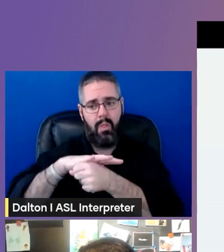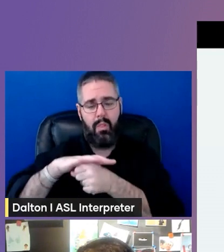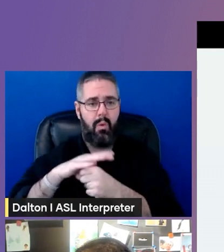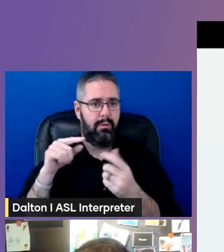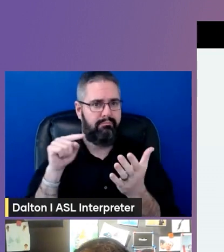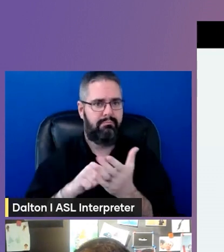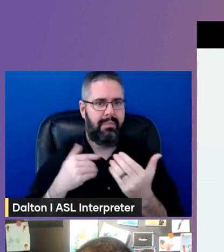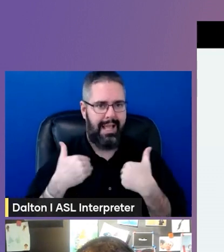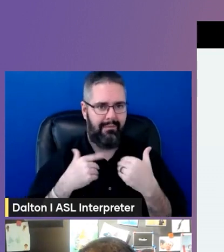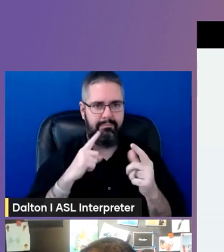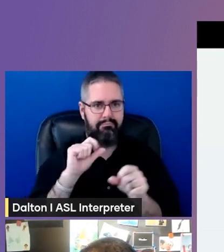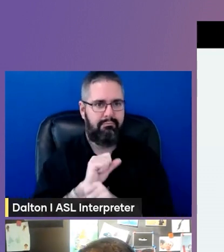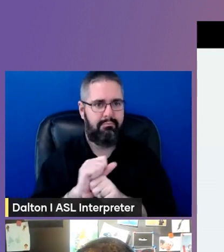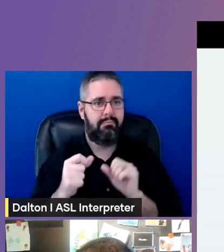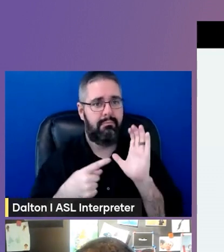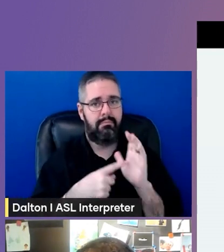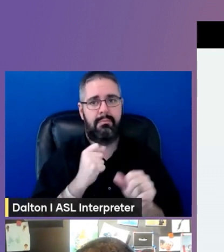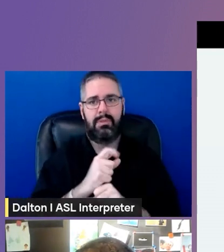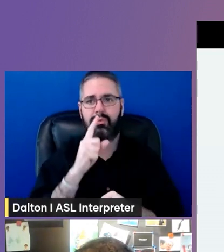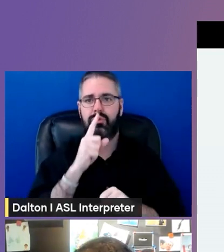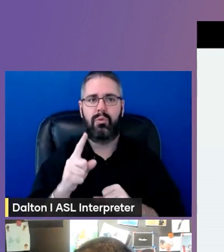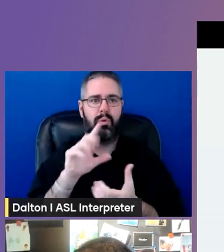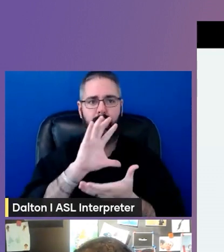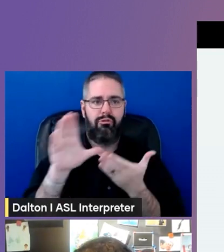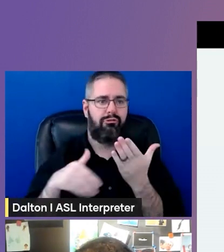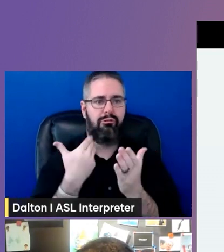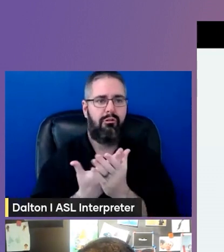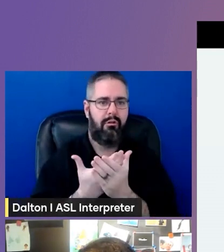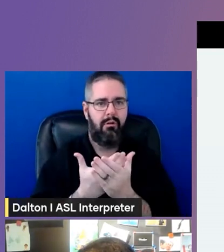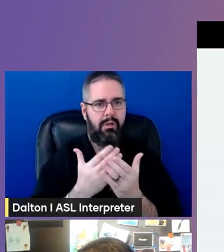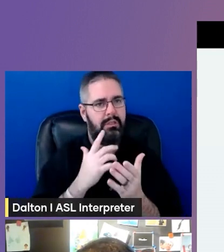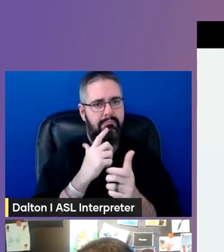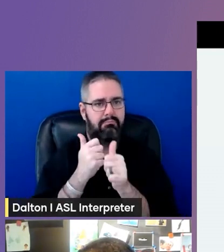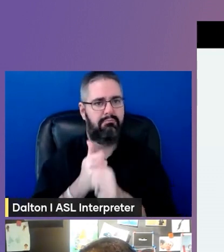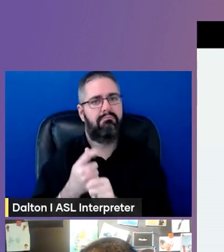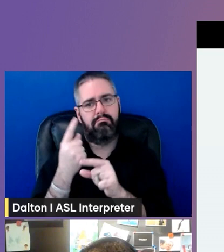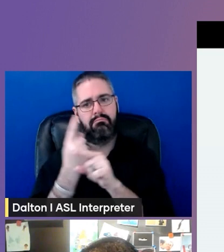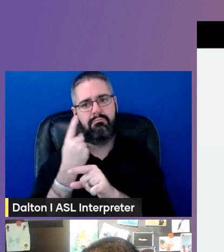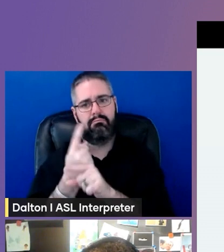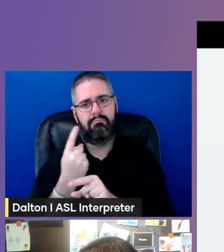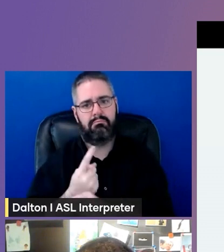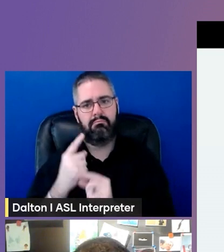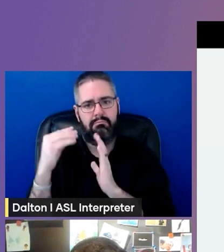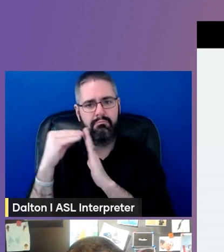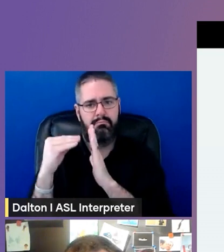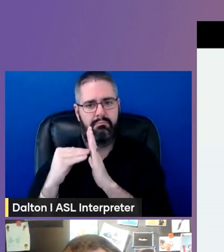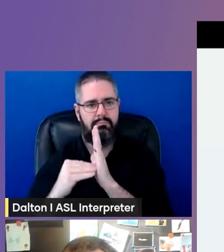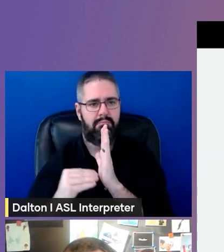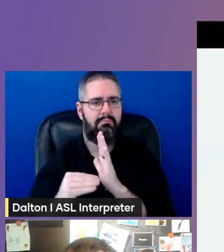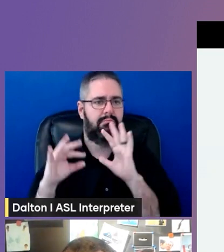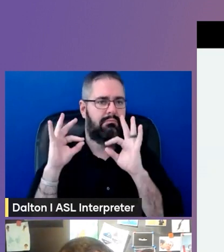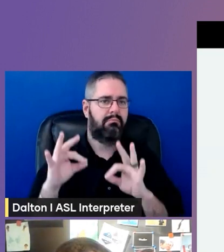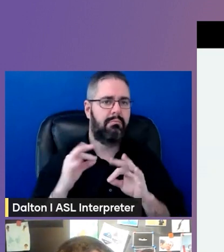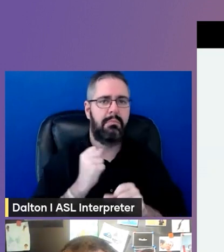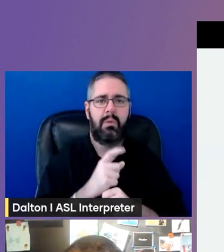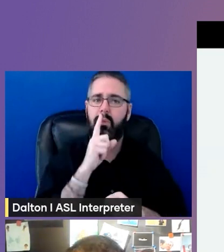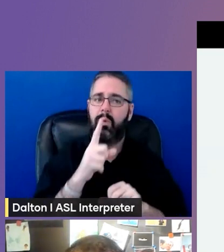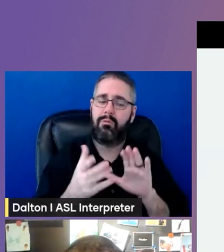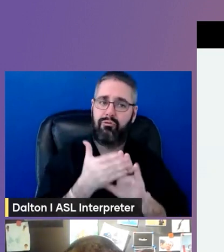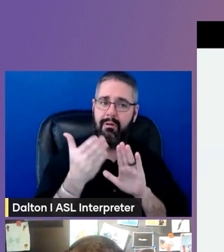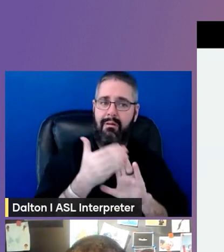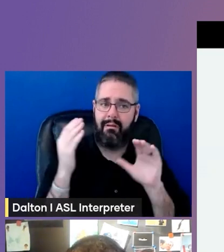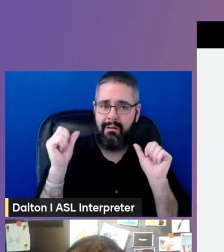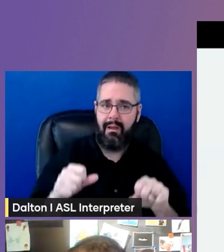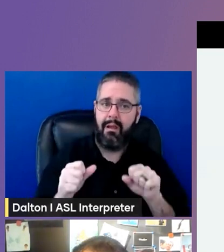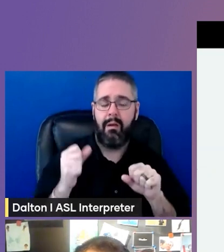We make sure that it's all commented out properly in our HCL file, and then we can actually run it. Well, we